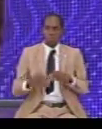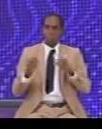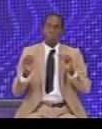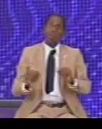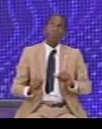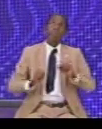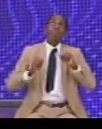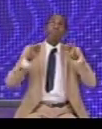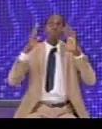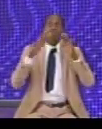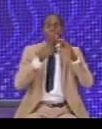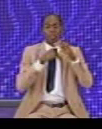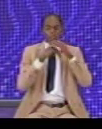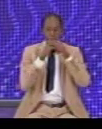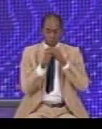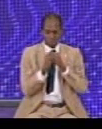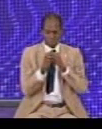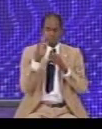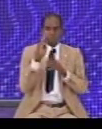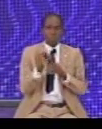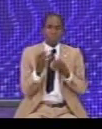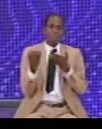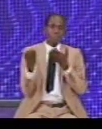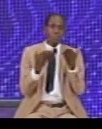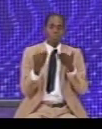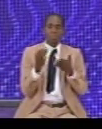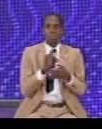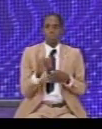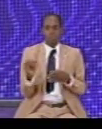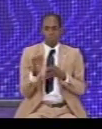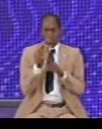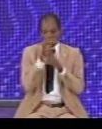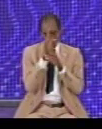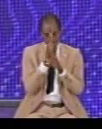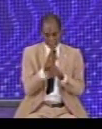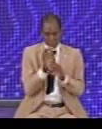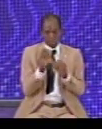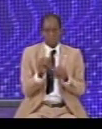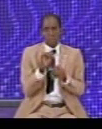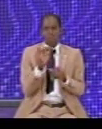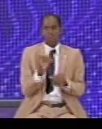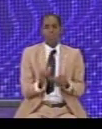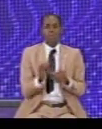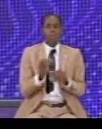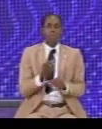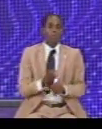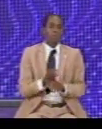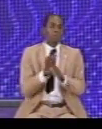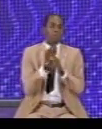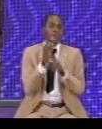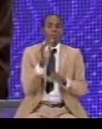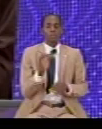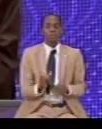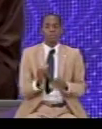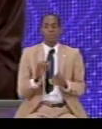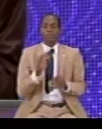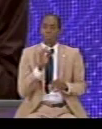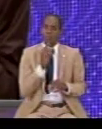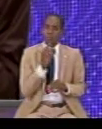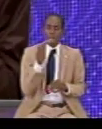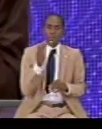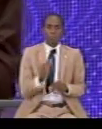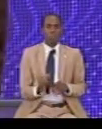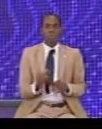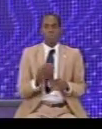worship by serving honorably, faithfully, reverently, diligently,